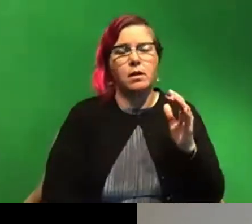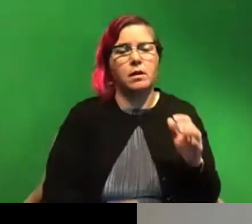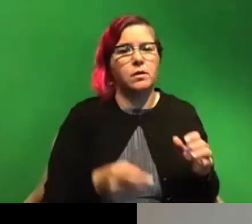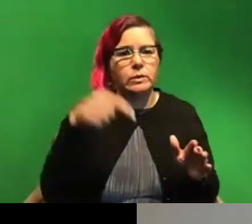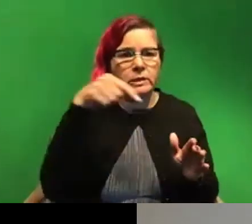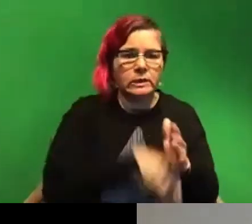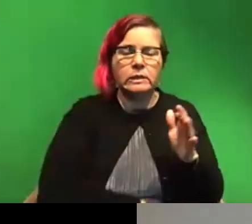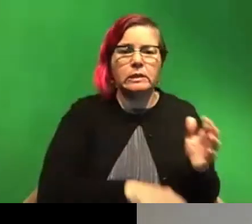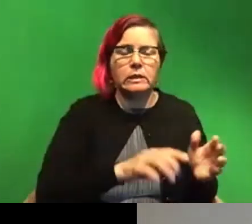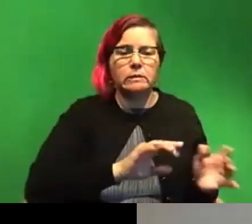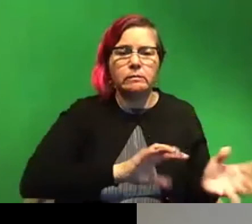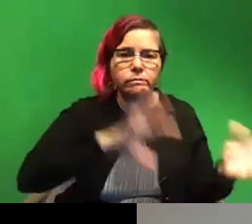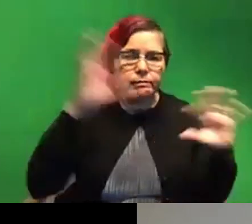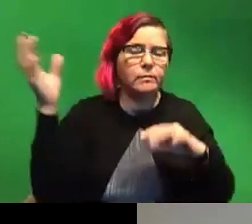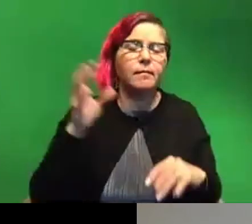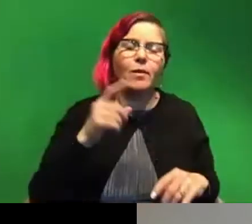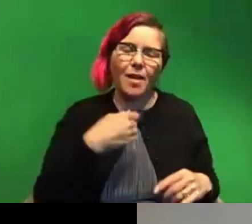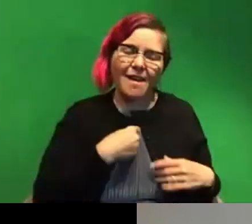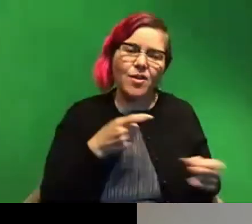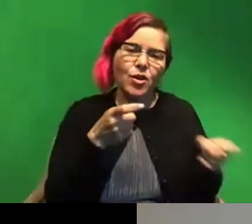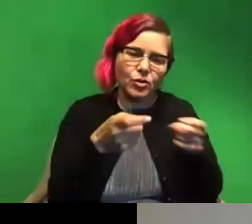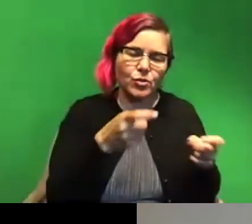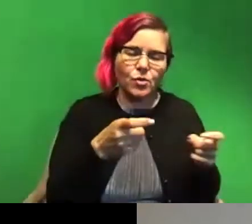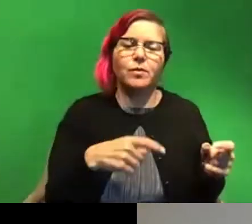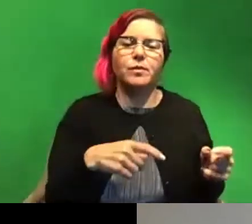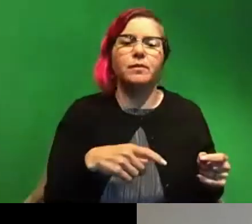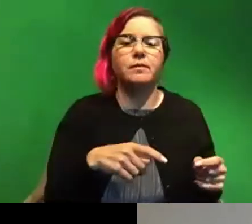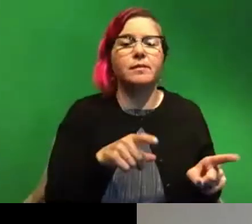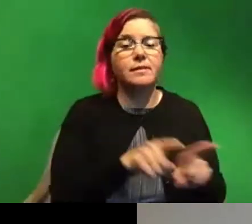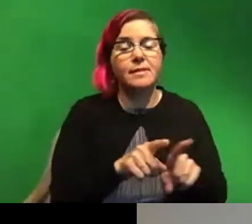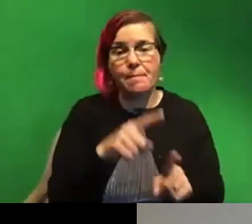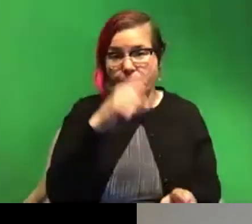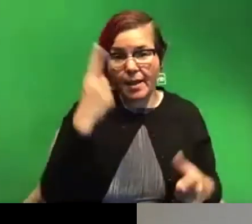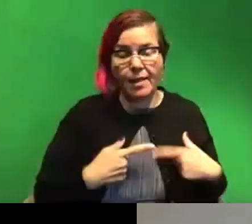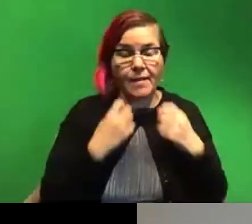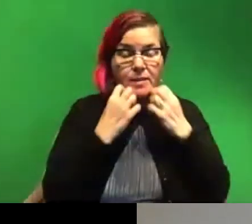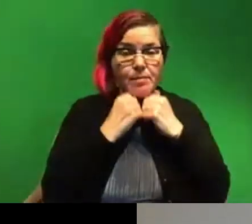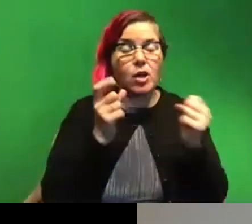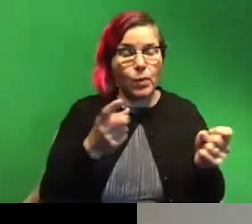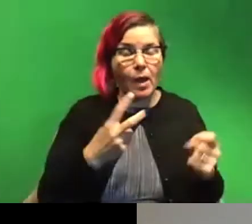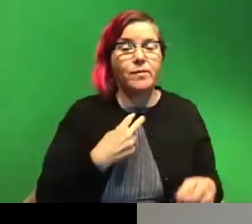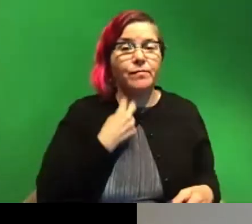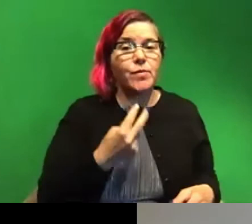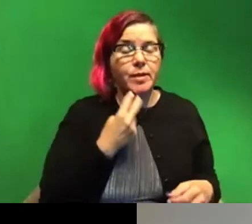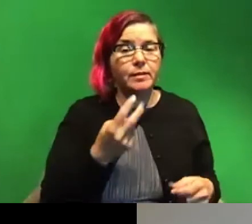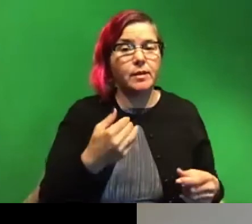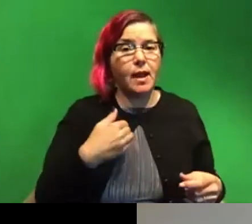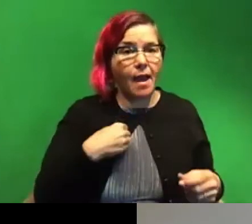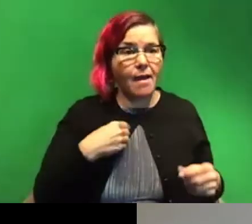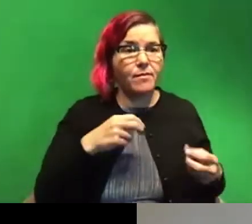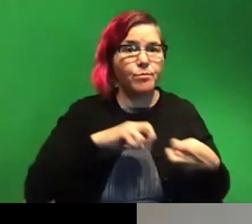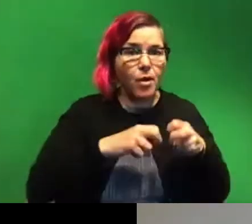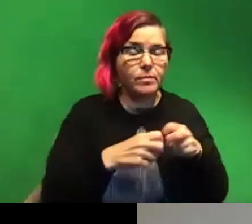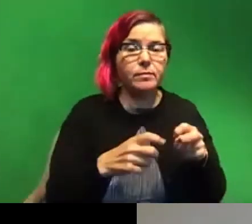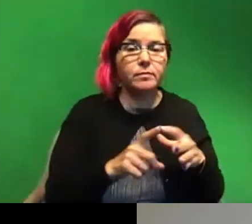the hole. You very much have control. You just have to, just like in Black Lives Matter, you have to voice that you have issues with something so